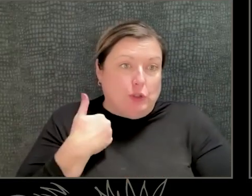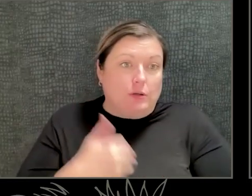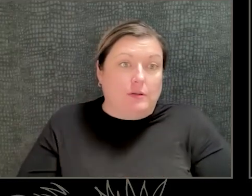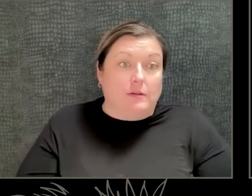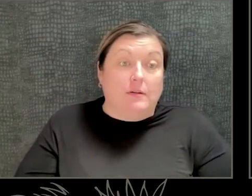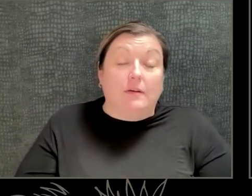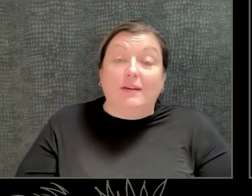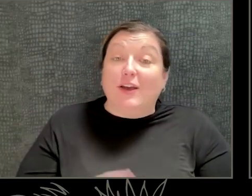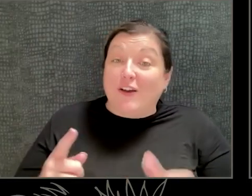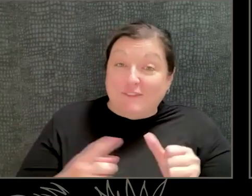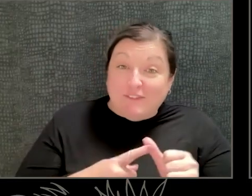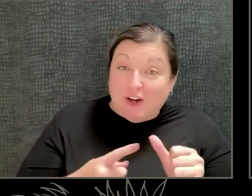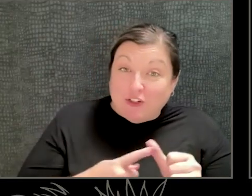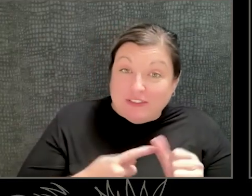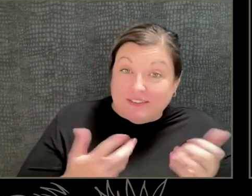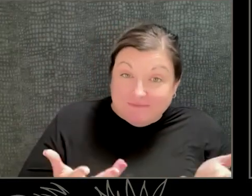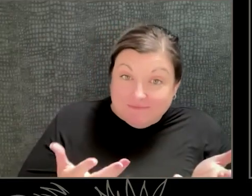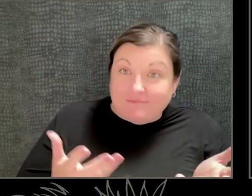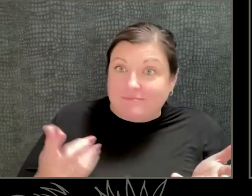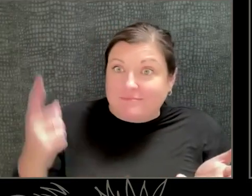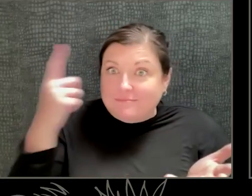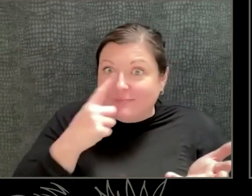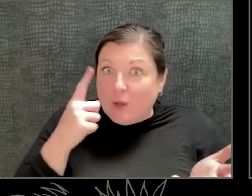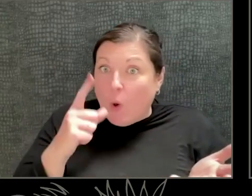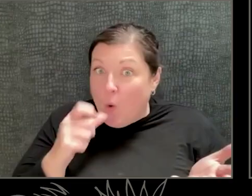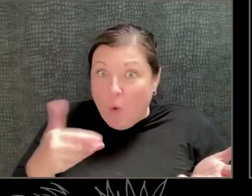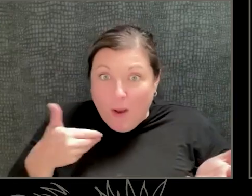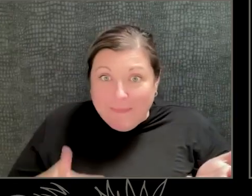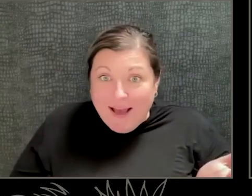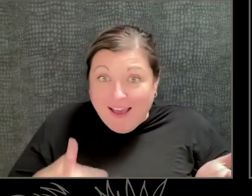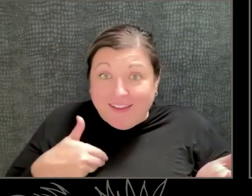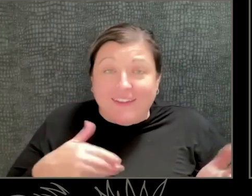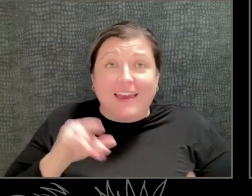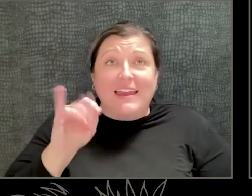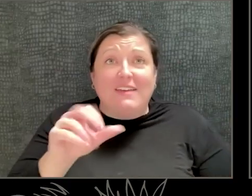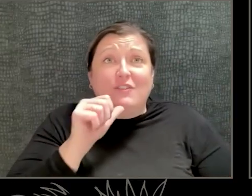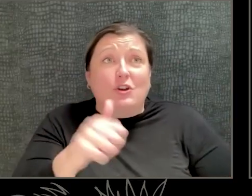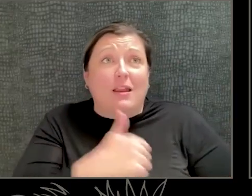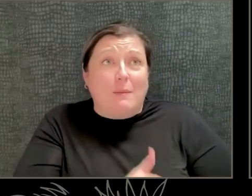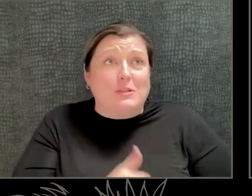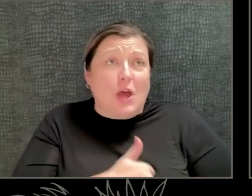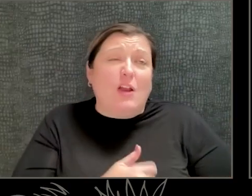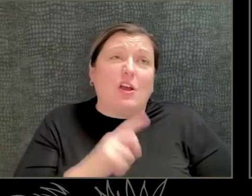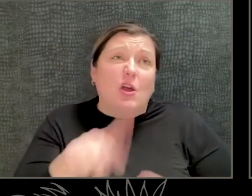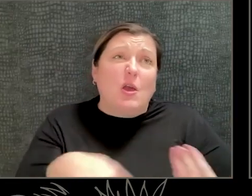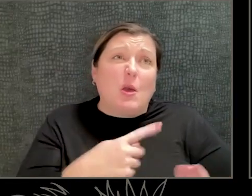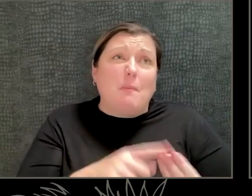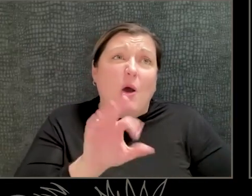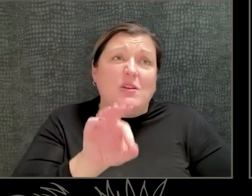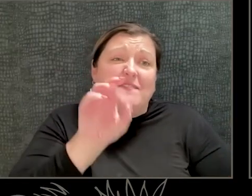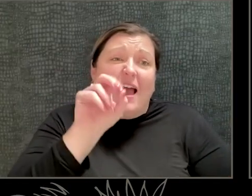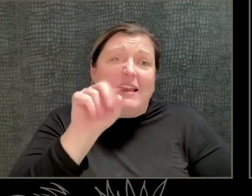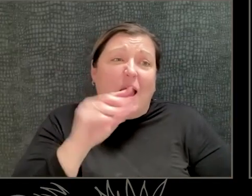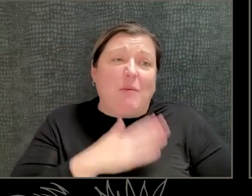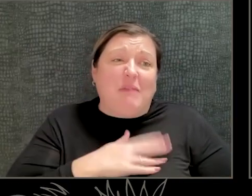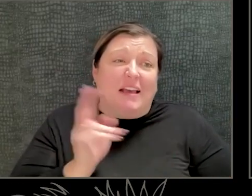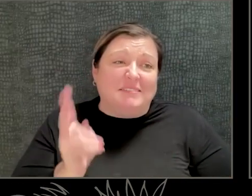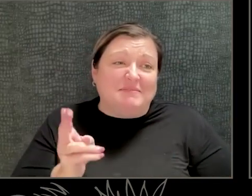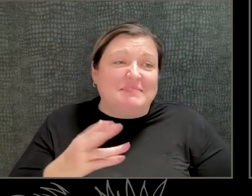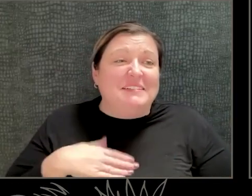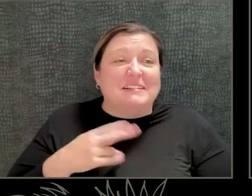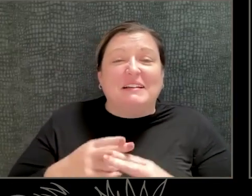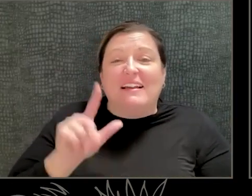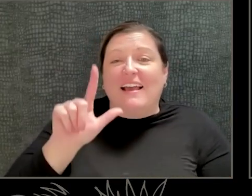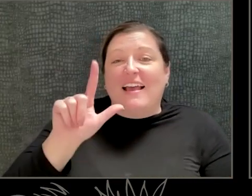Okay, so first, you're probably all wondering, who am I? And if you're not, I'm sorry, but you're about to find out anyway. My name is